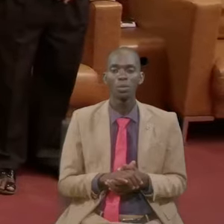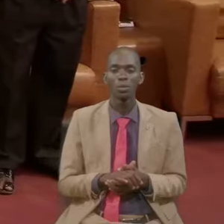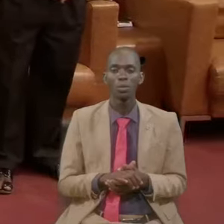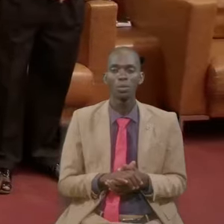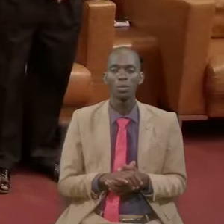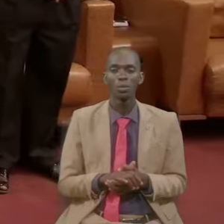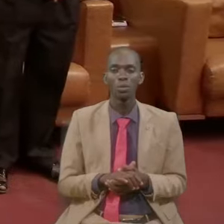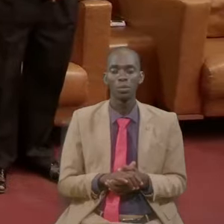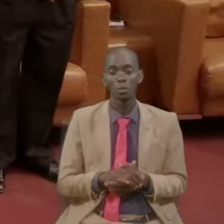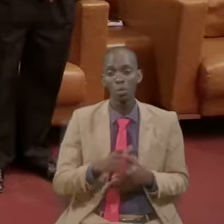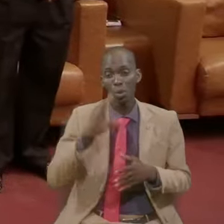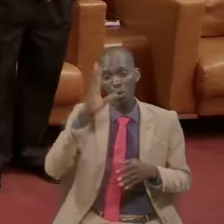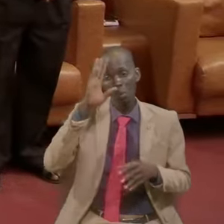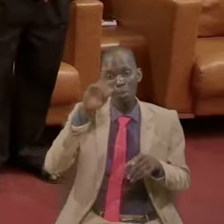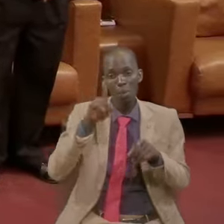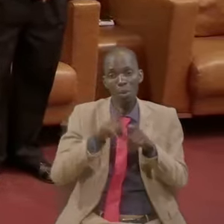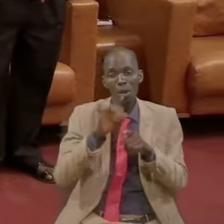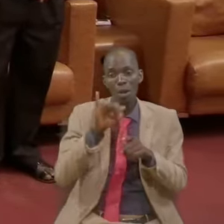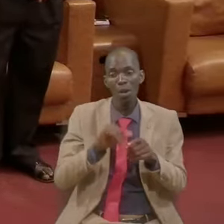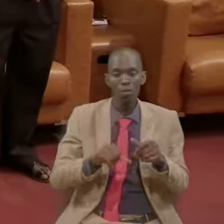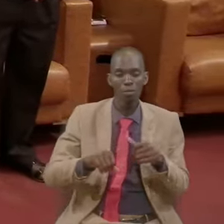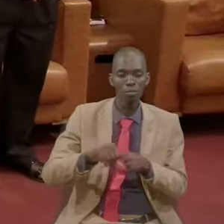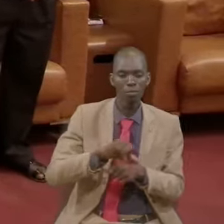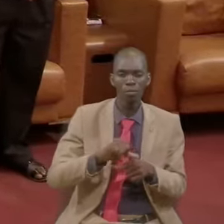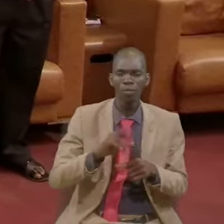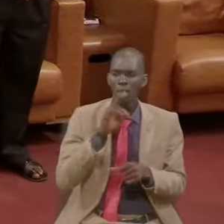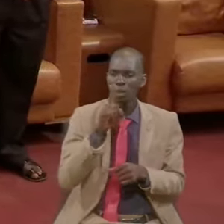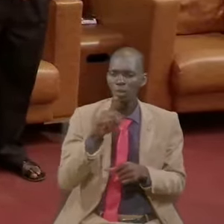Brotherly fellowship. Are you a brother?